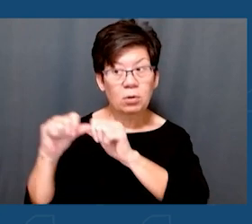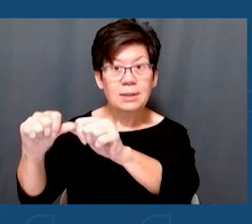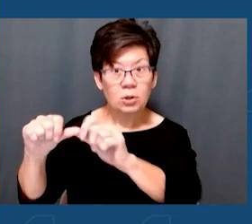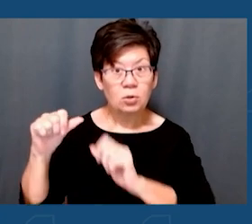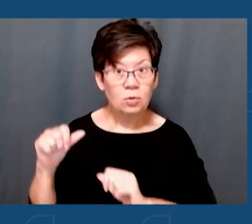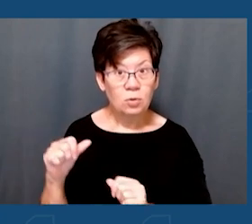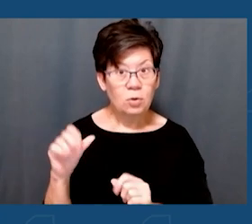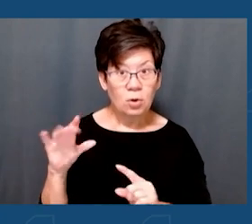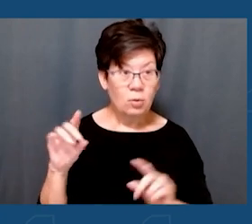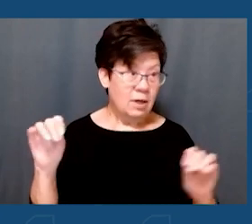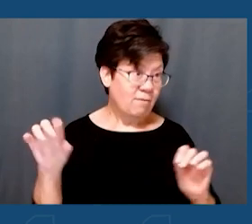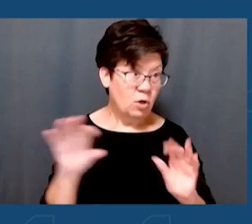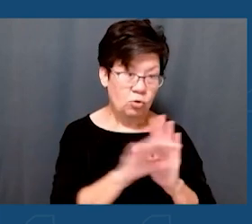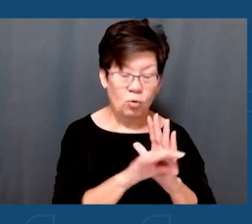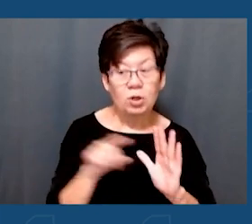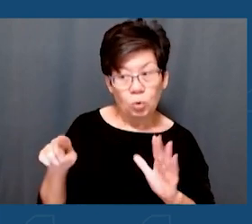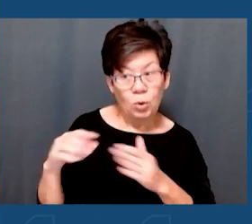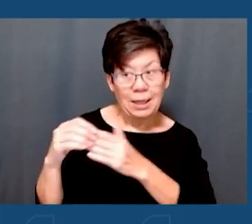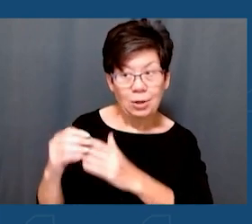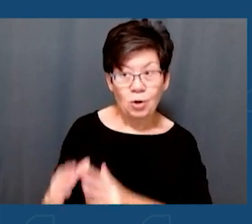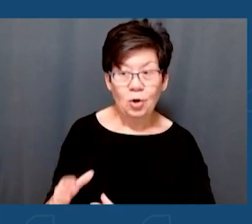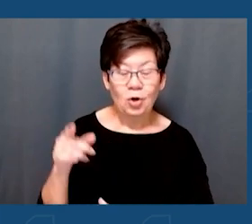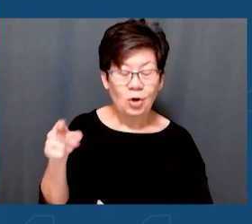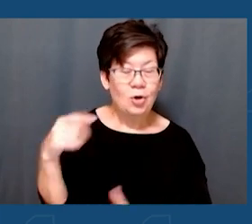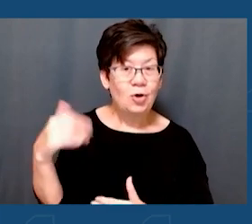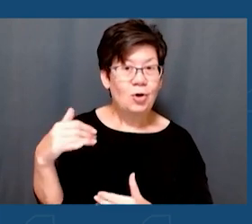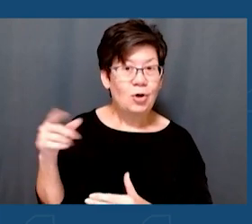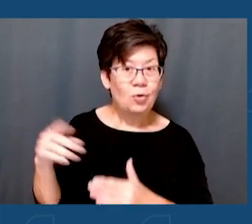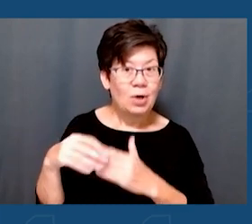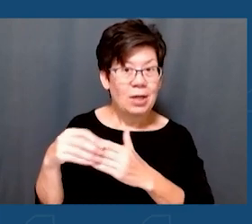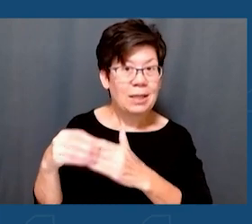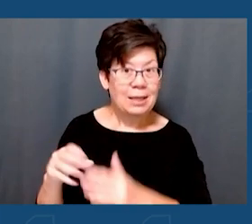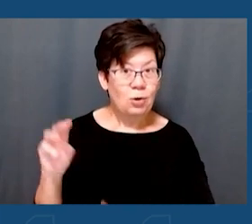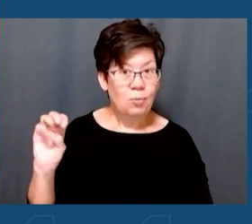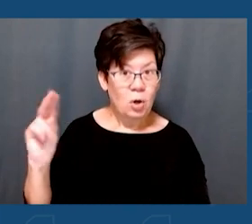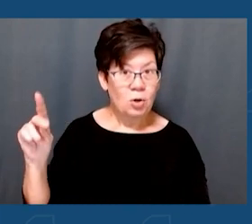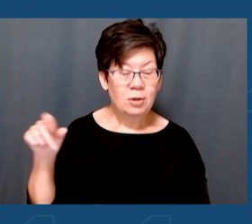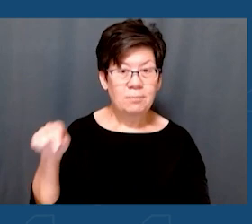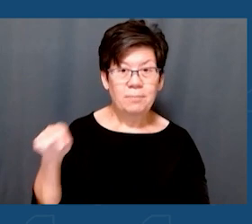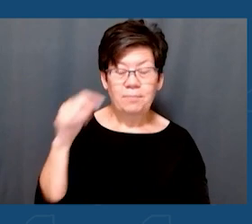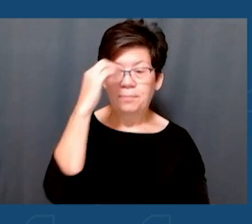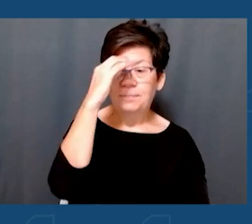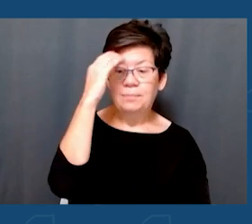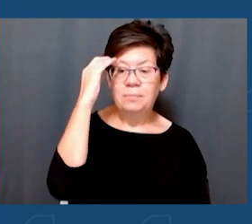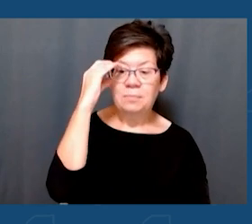You are our leader. You are the leader of this community, Mark Polenkars.